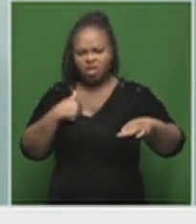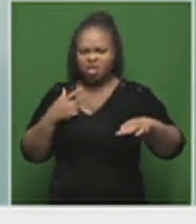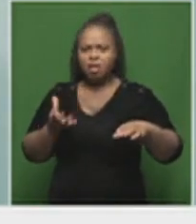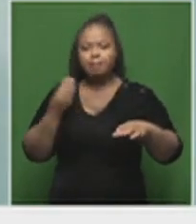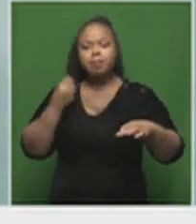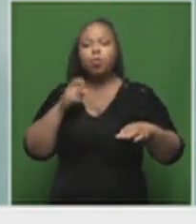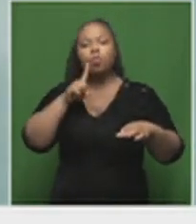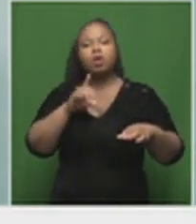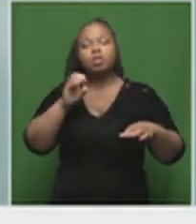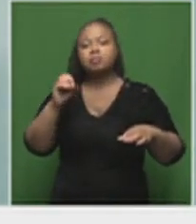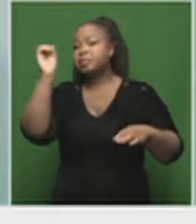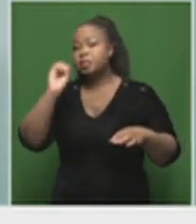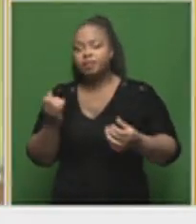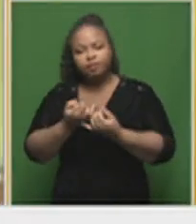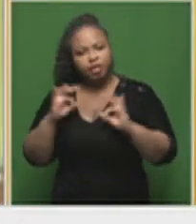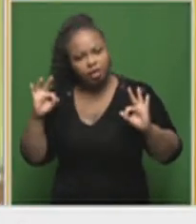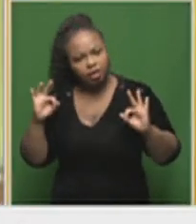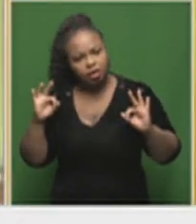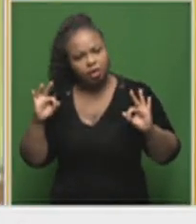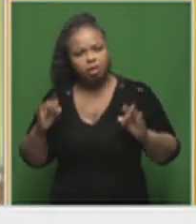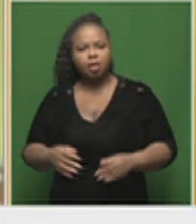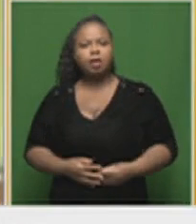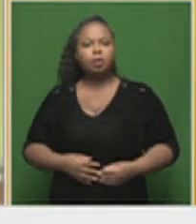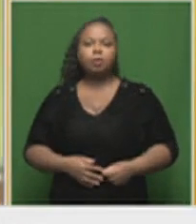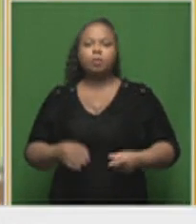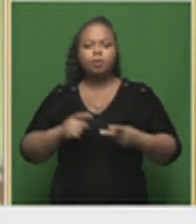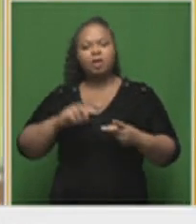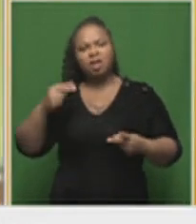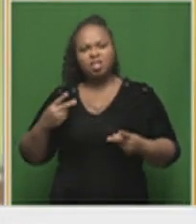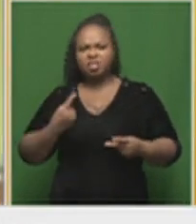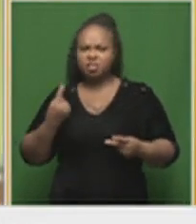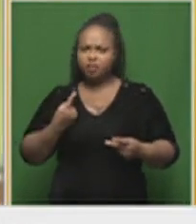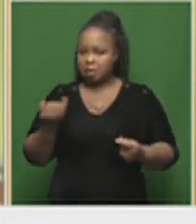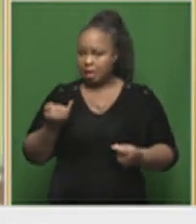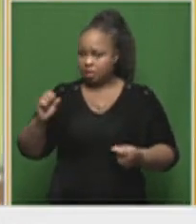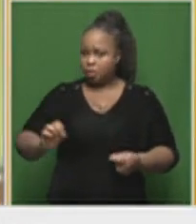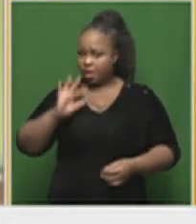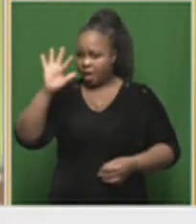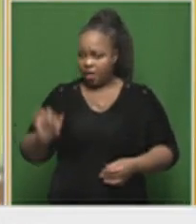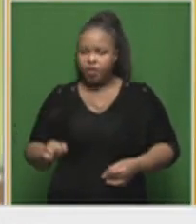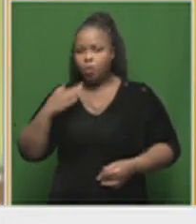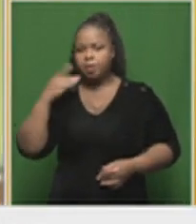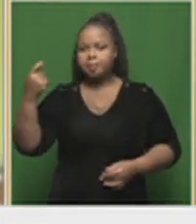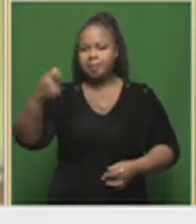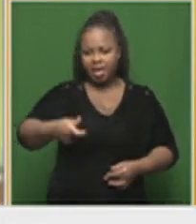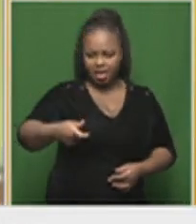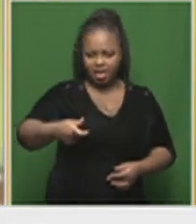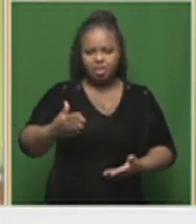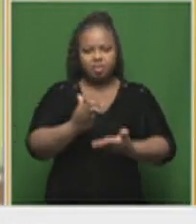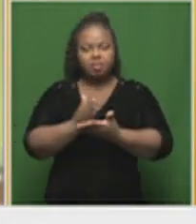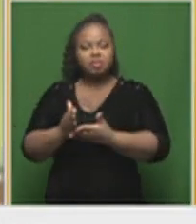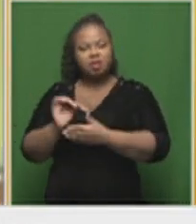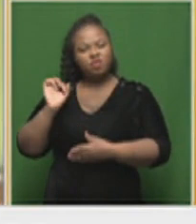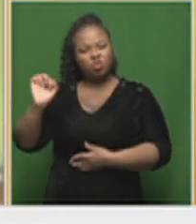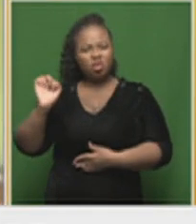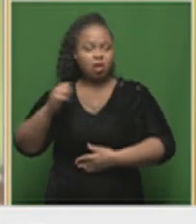doses 100% free. So there are countries that are self-financing, like South Africa, that are paying a part of